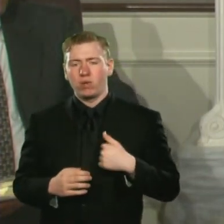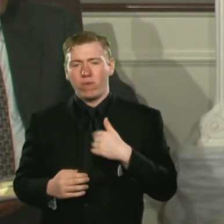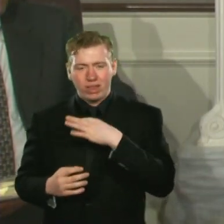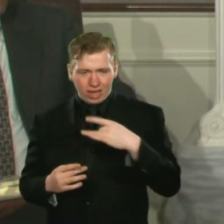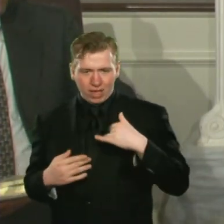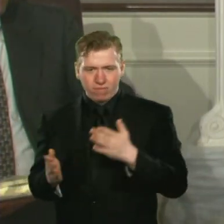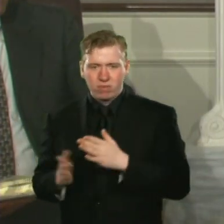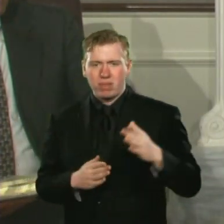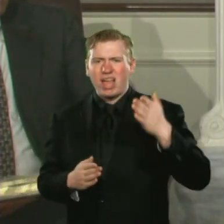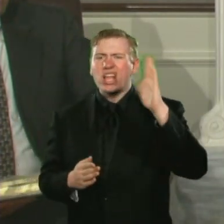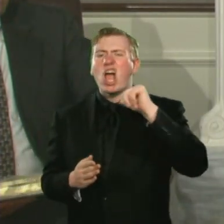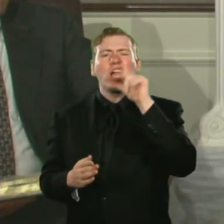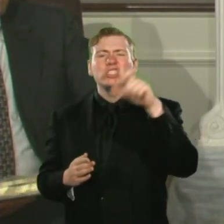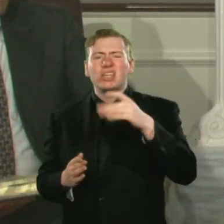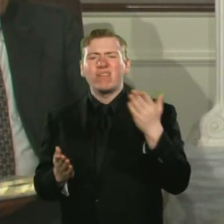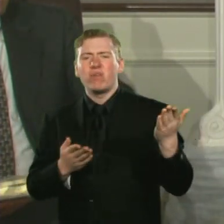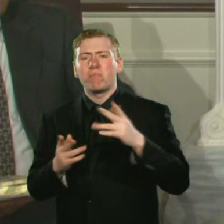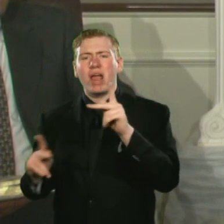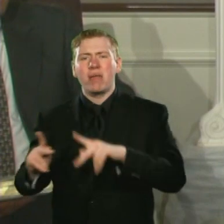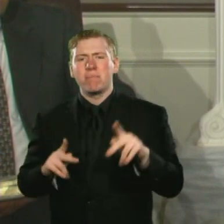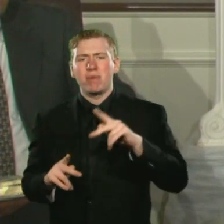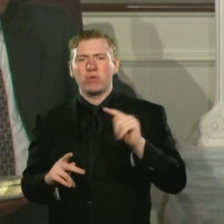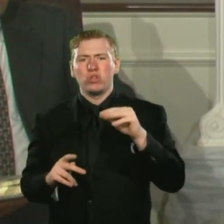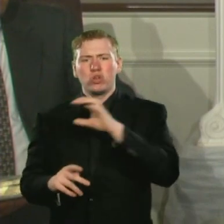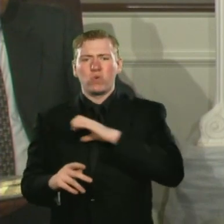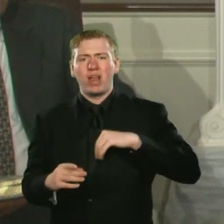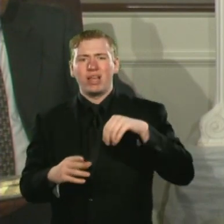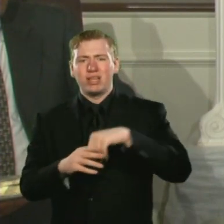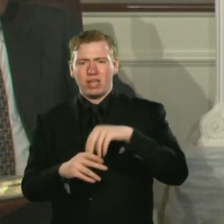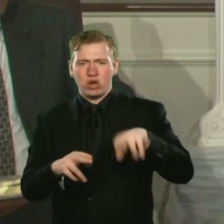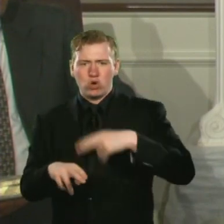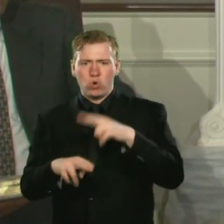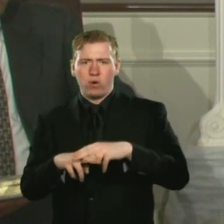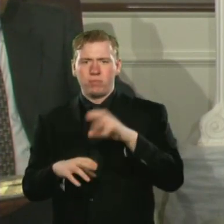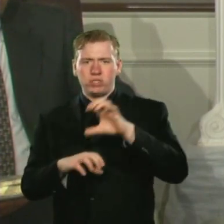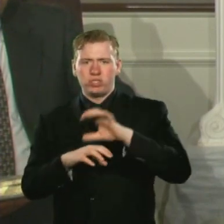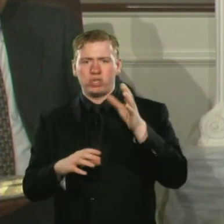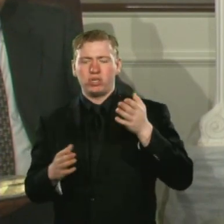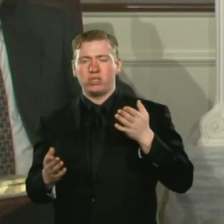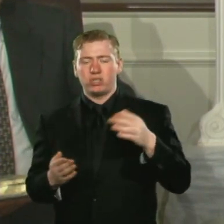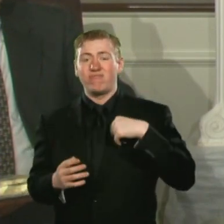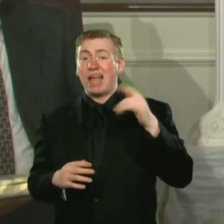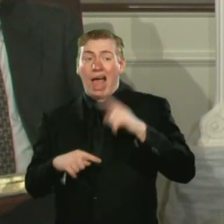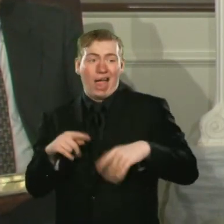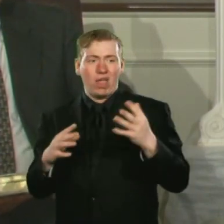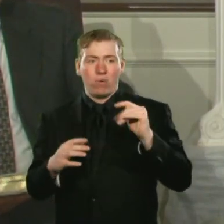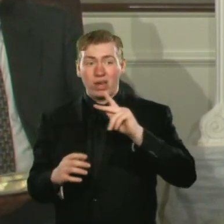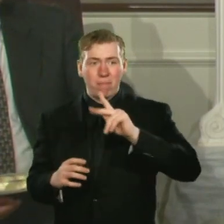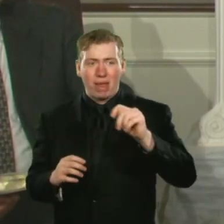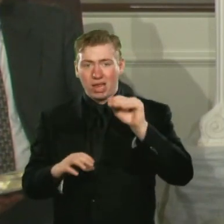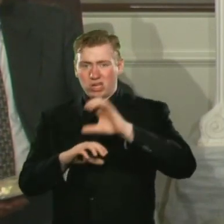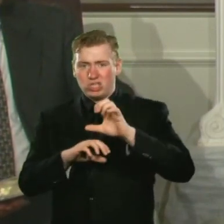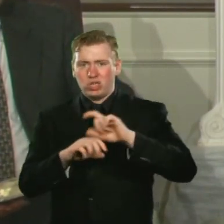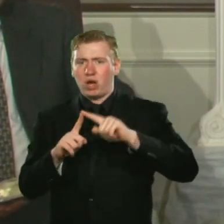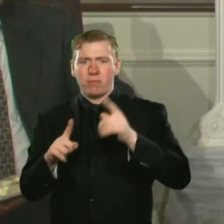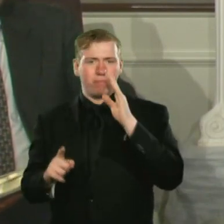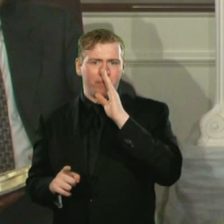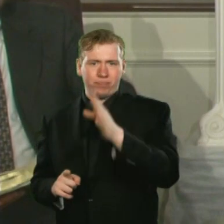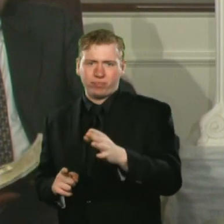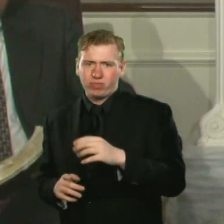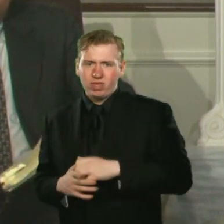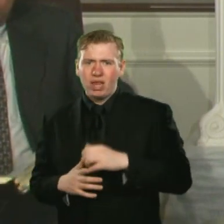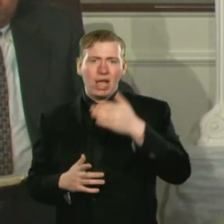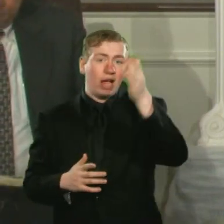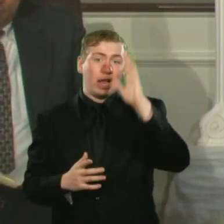people to Christ in a regular church service. I think He uses that, and I can't wait to get back to it. But quite frankly, friend, God